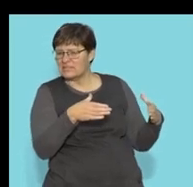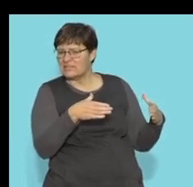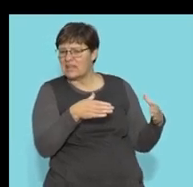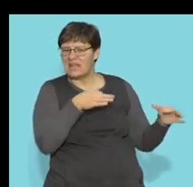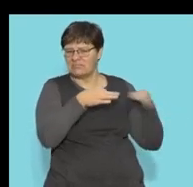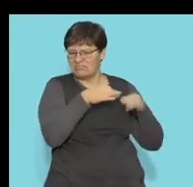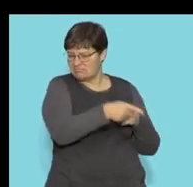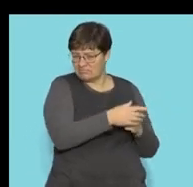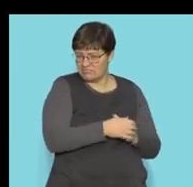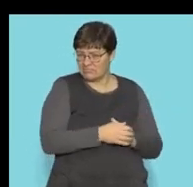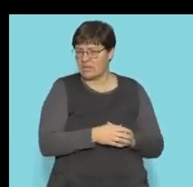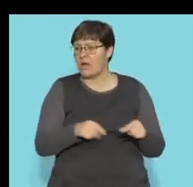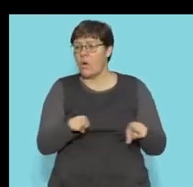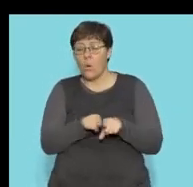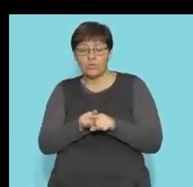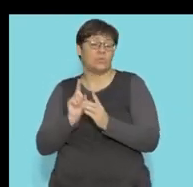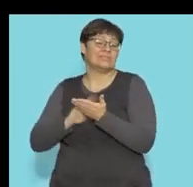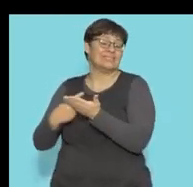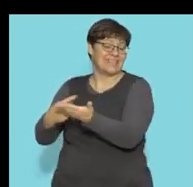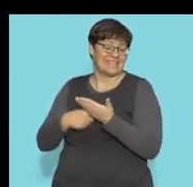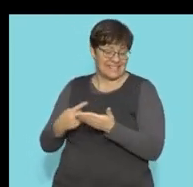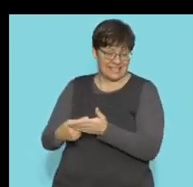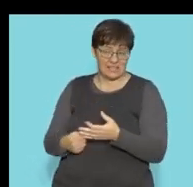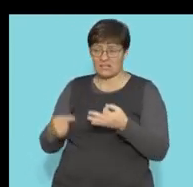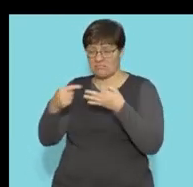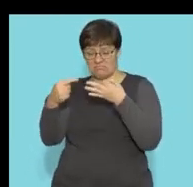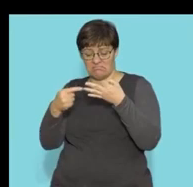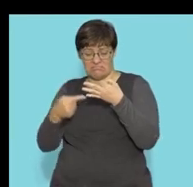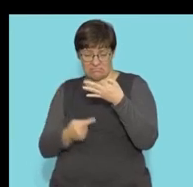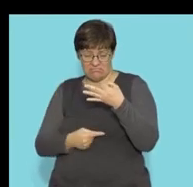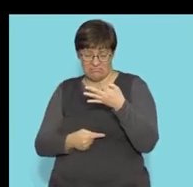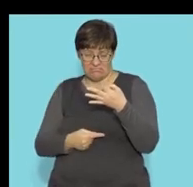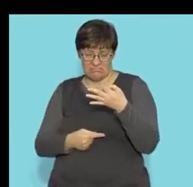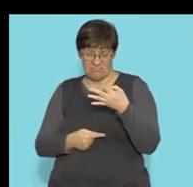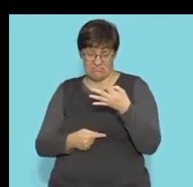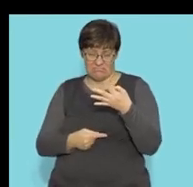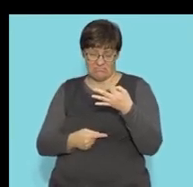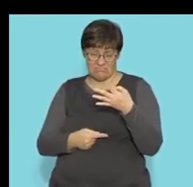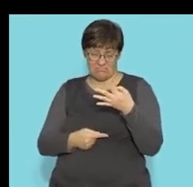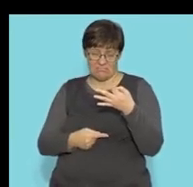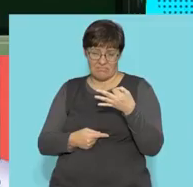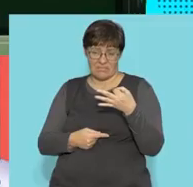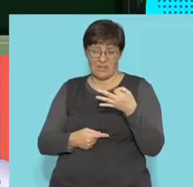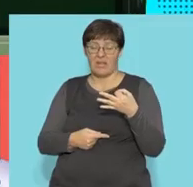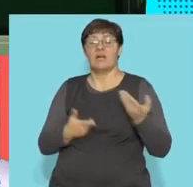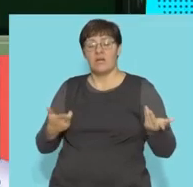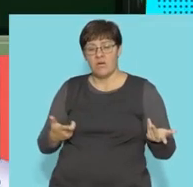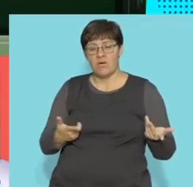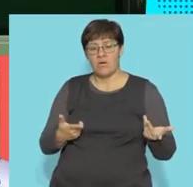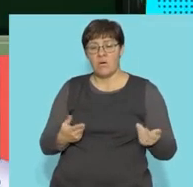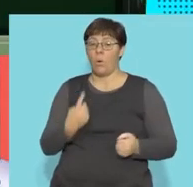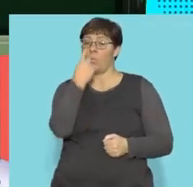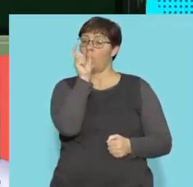you to discuss. And certainly things like explain, describe, discuss, you can't do in 1